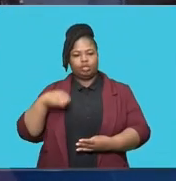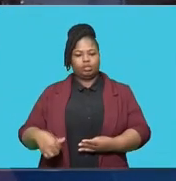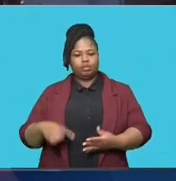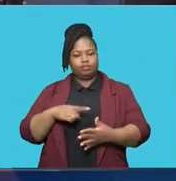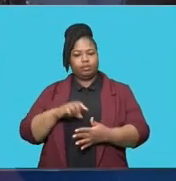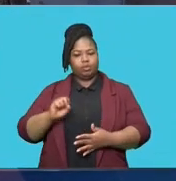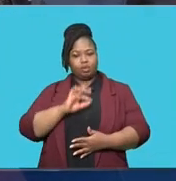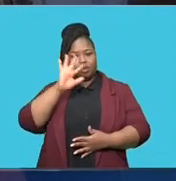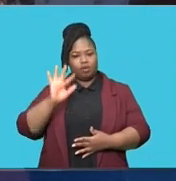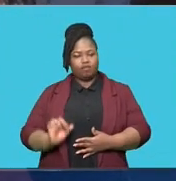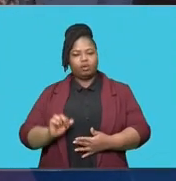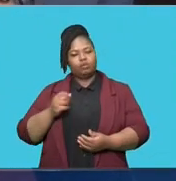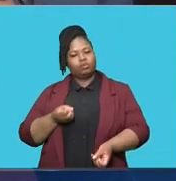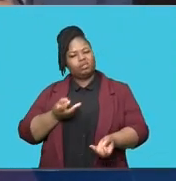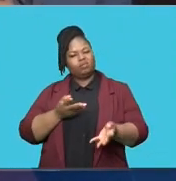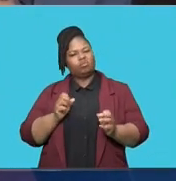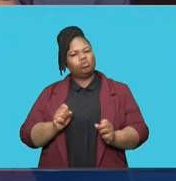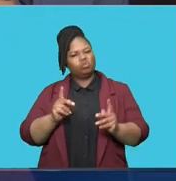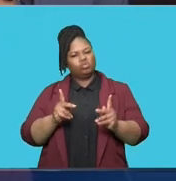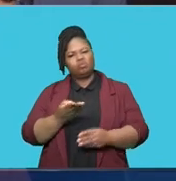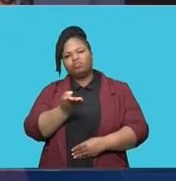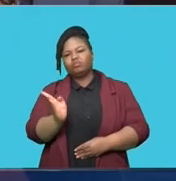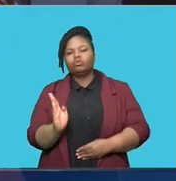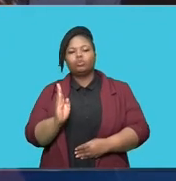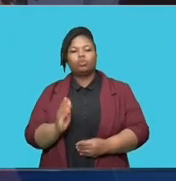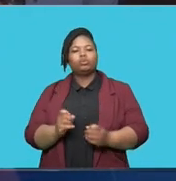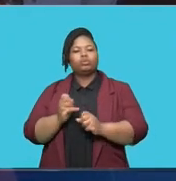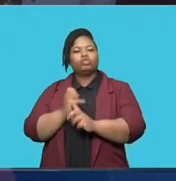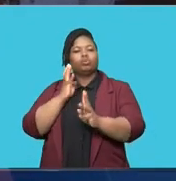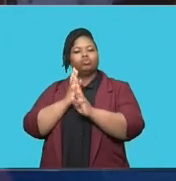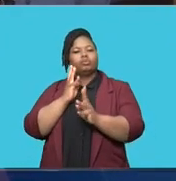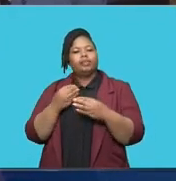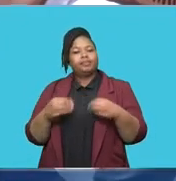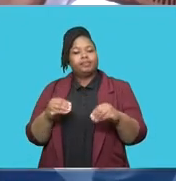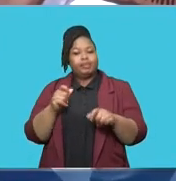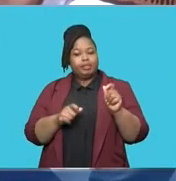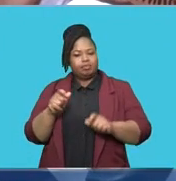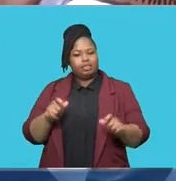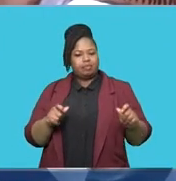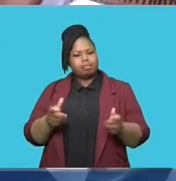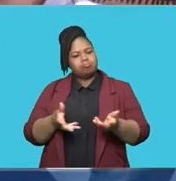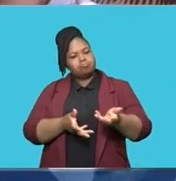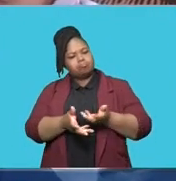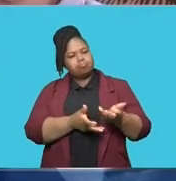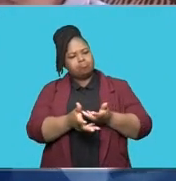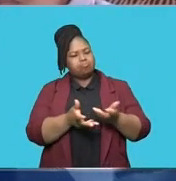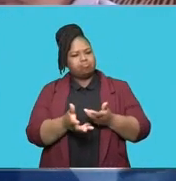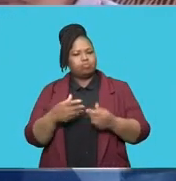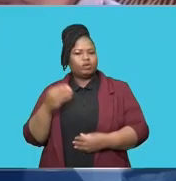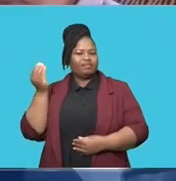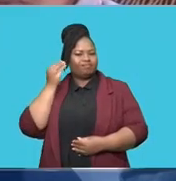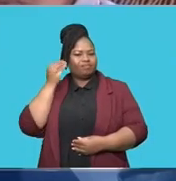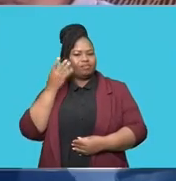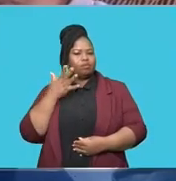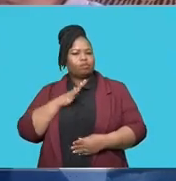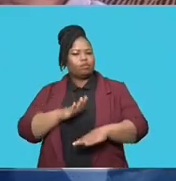borakgwebo mmoho le setšhaba ka kakaretso monyetla wa ho kopanya puo le ho nehaneng bohlale ka ntlha tse amanang le tlhabollo